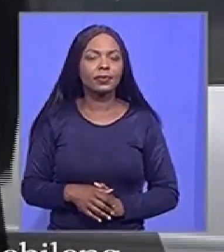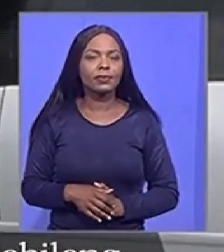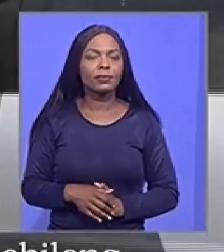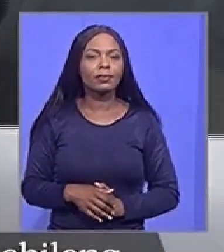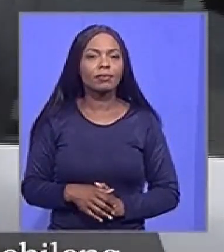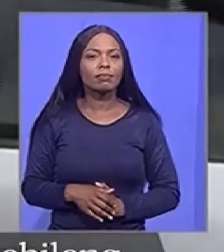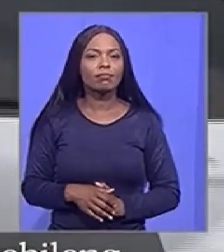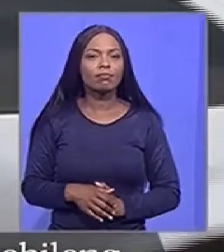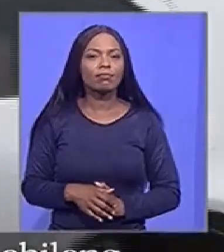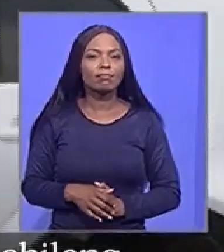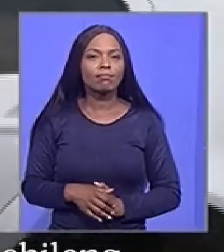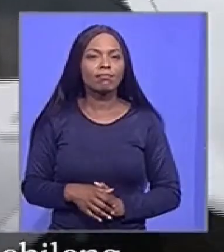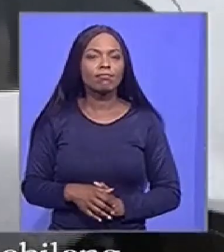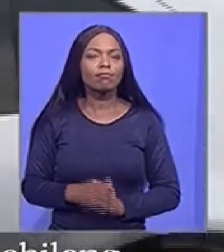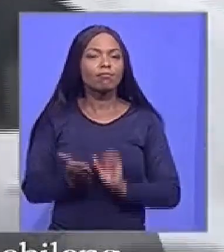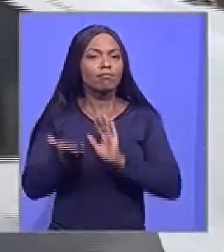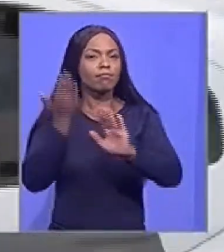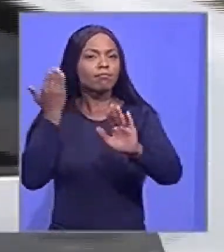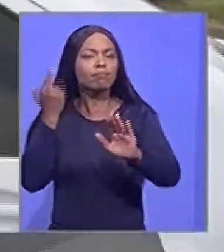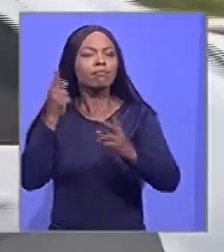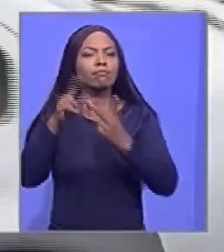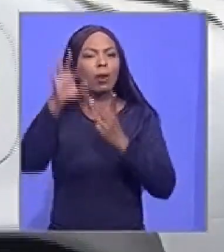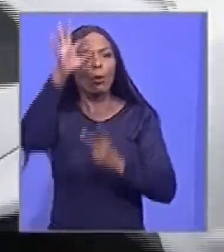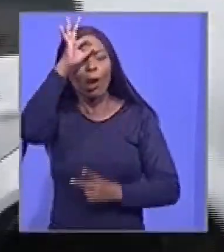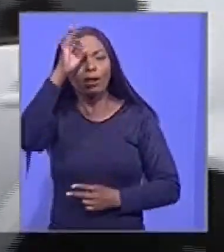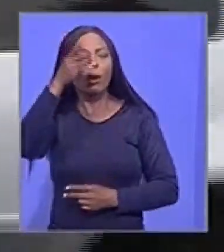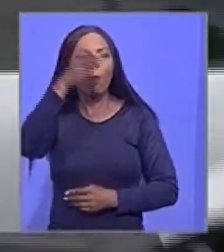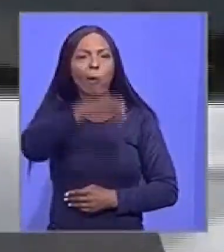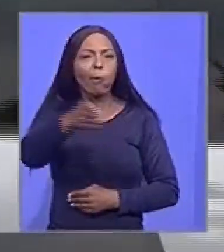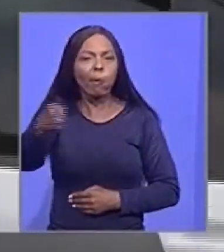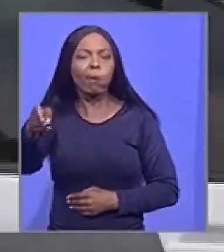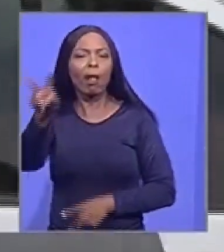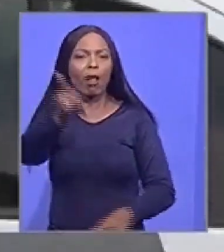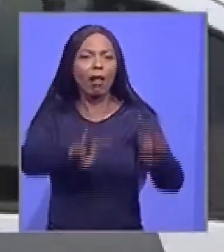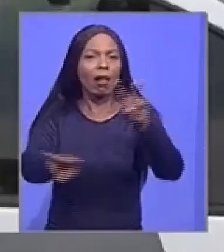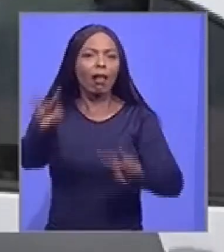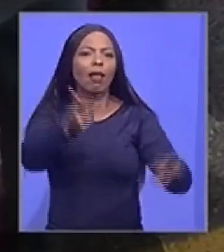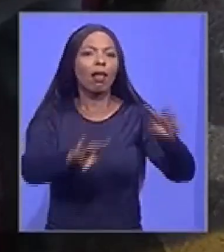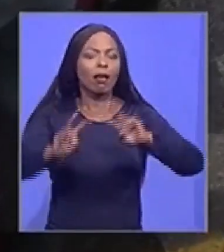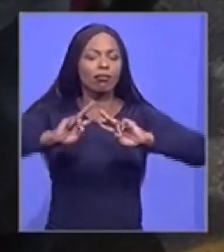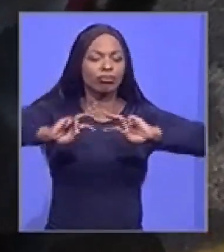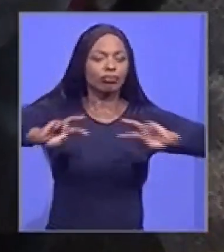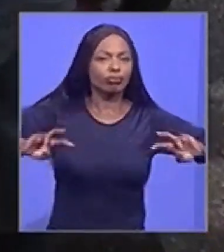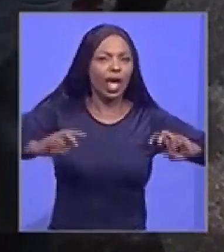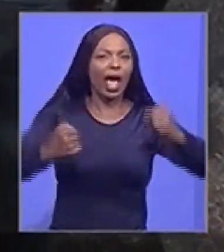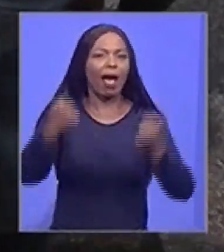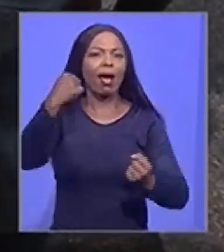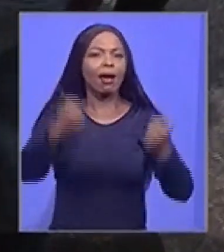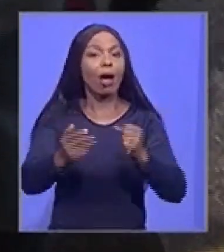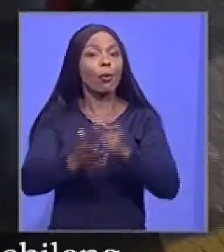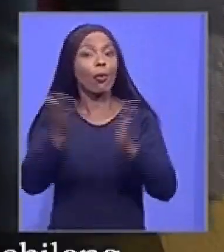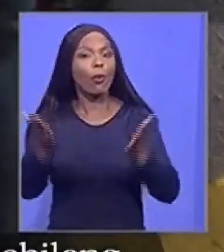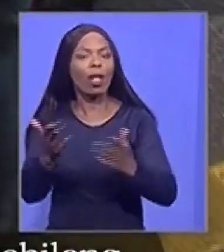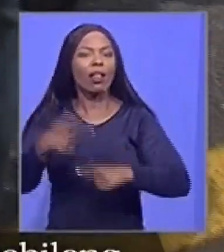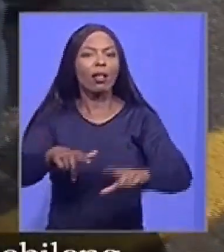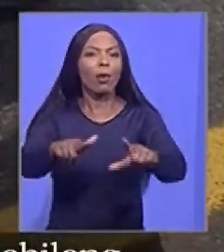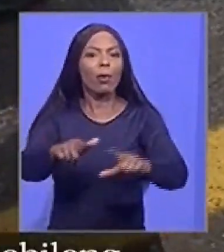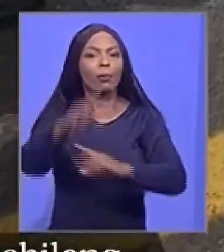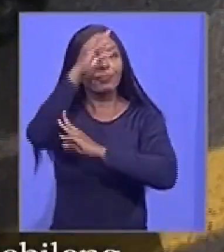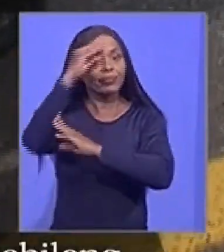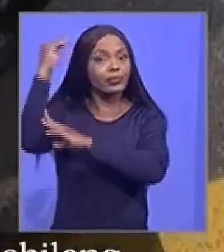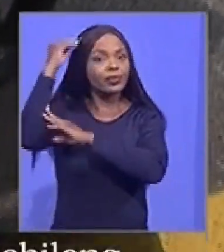Bathati ba tiragatso ya molao ba ne ba phuthulogile ka bontsi ba tlhatlhoba dijanaga tse di lebileng kwa Limpopo. Cele a re letsholo